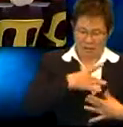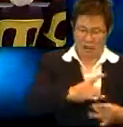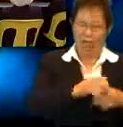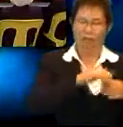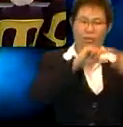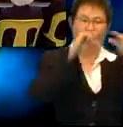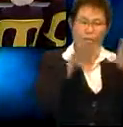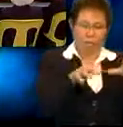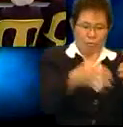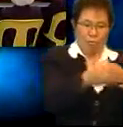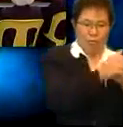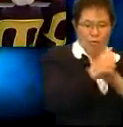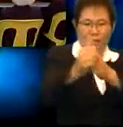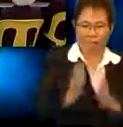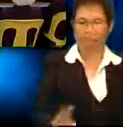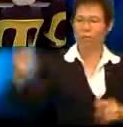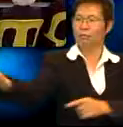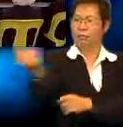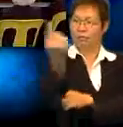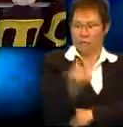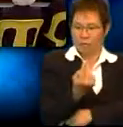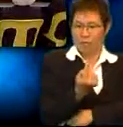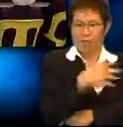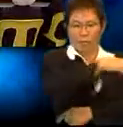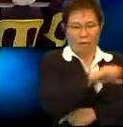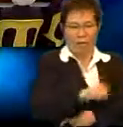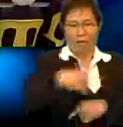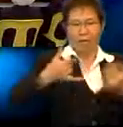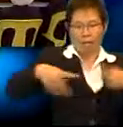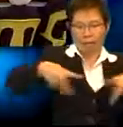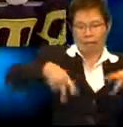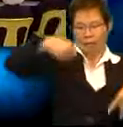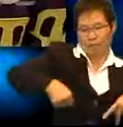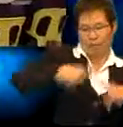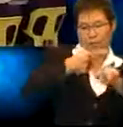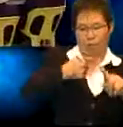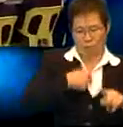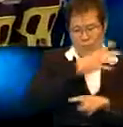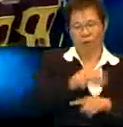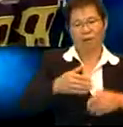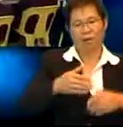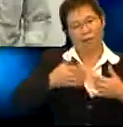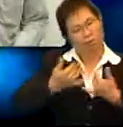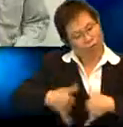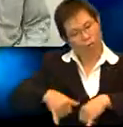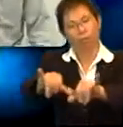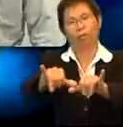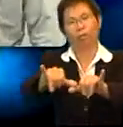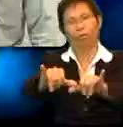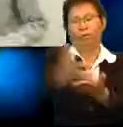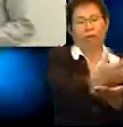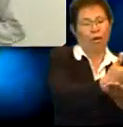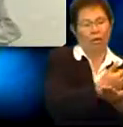I would like the group leaders to come forward to get a plastic bag from me, and you can